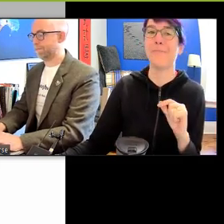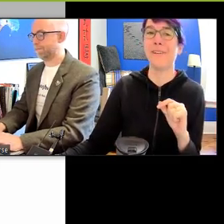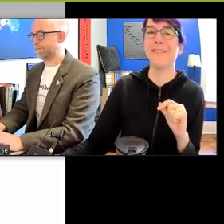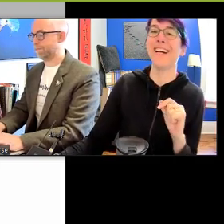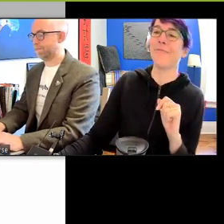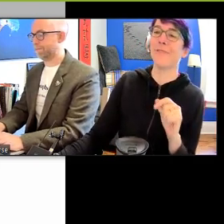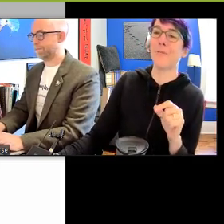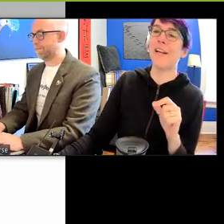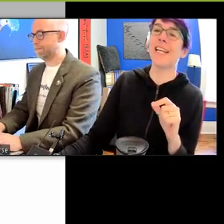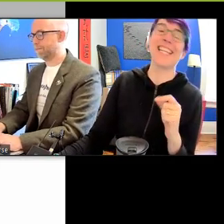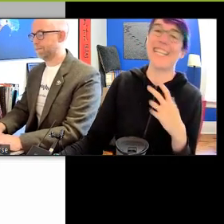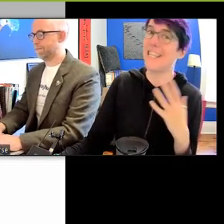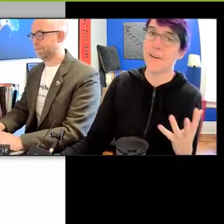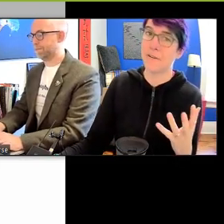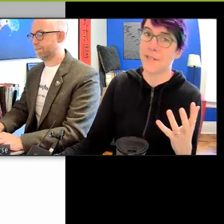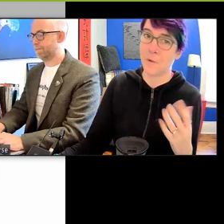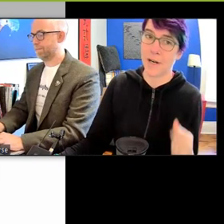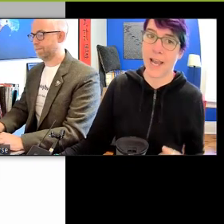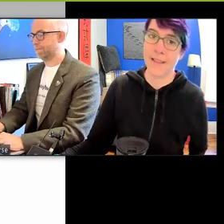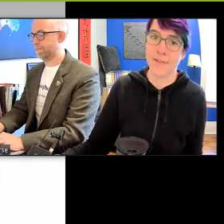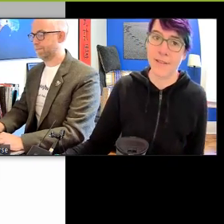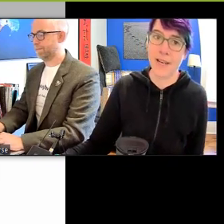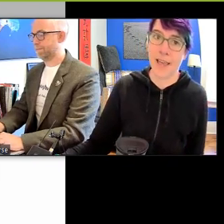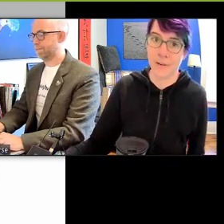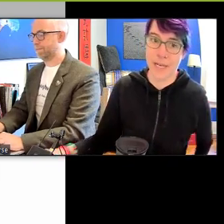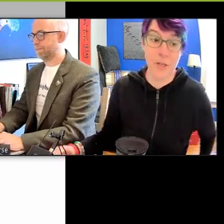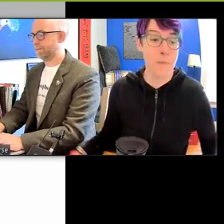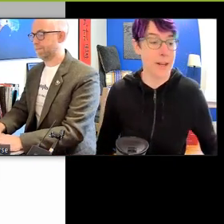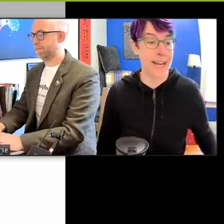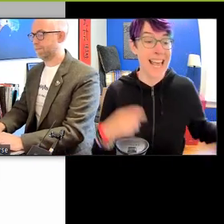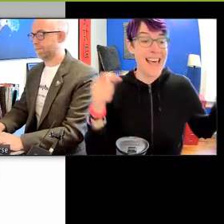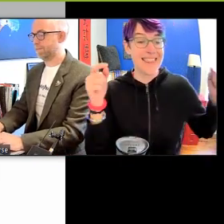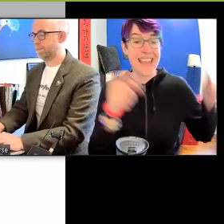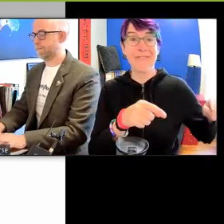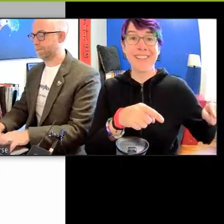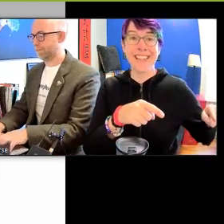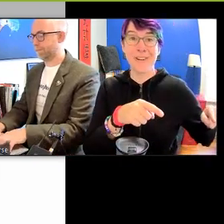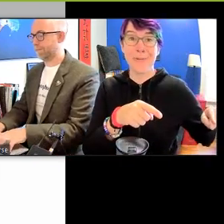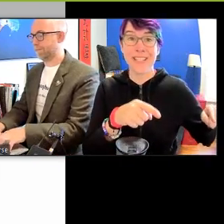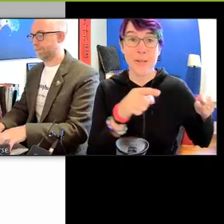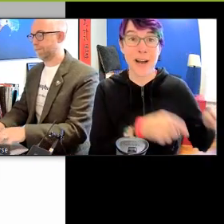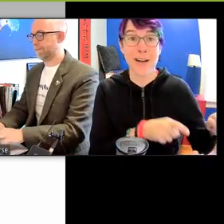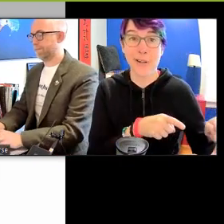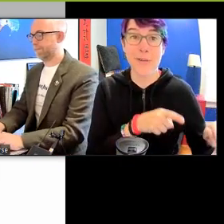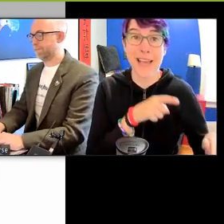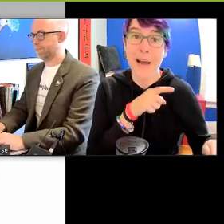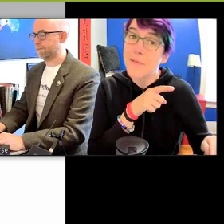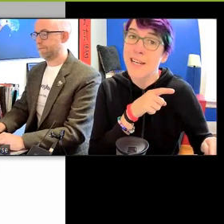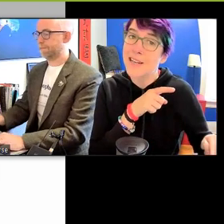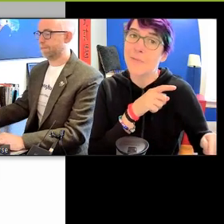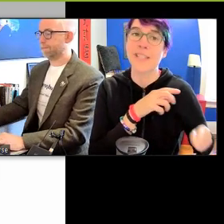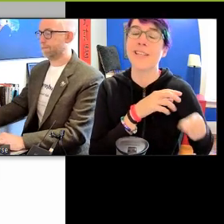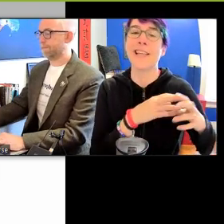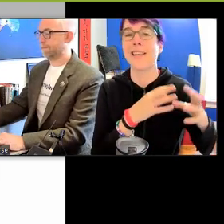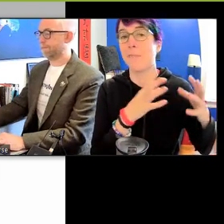able to help you in responding that the audio didn't work. And there's nothing we can do about it. Thankfully, though, we do have closed